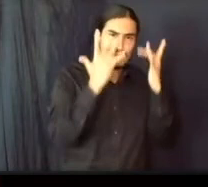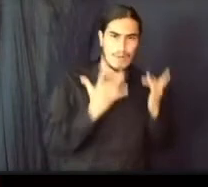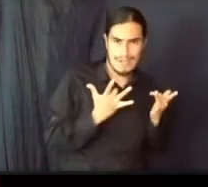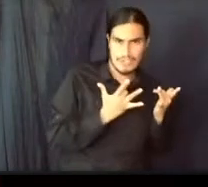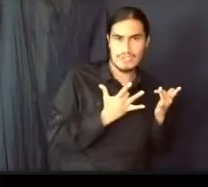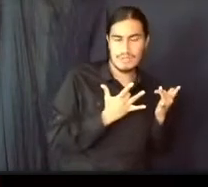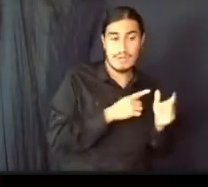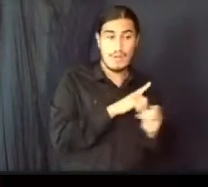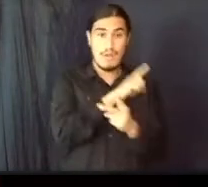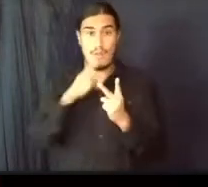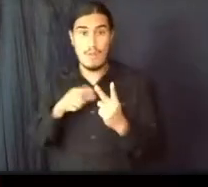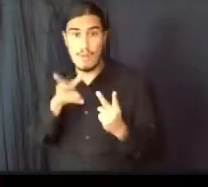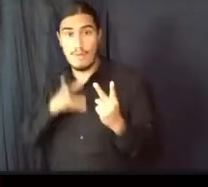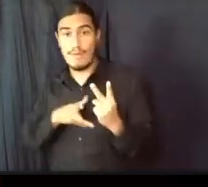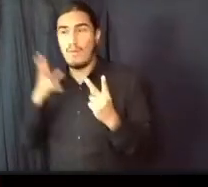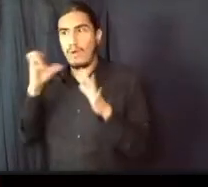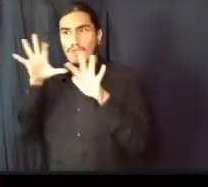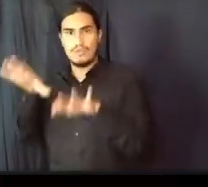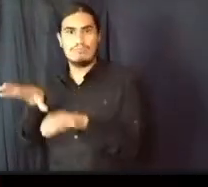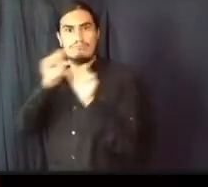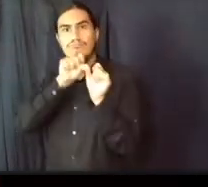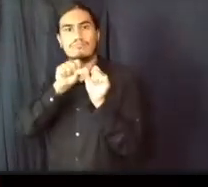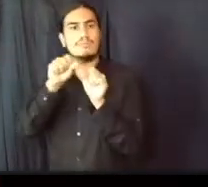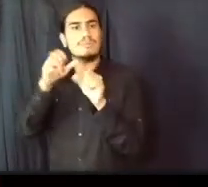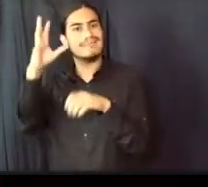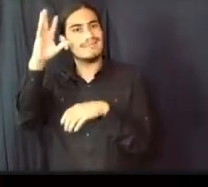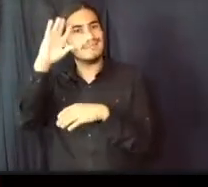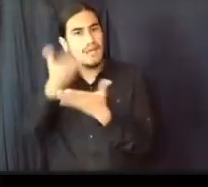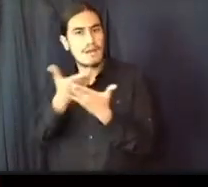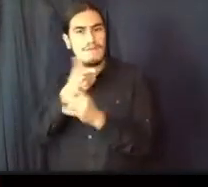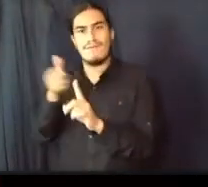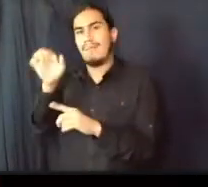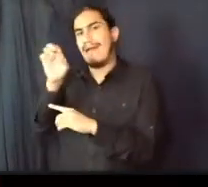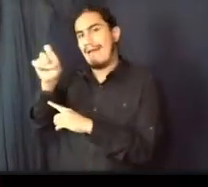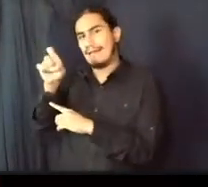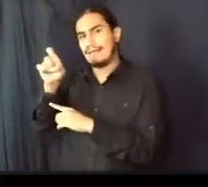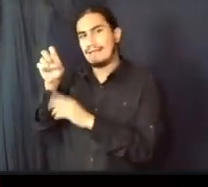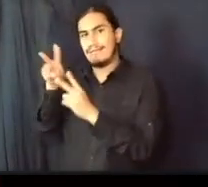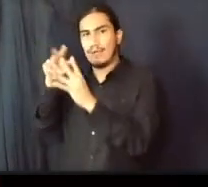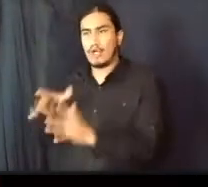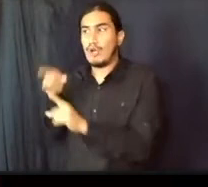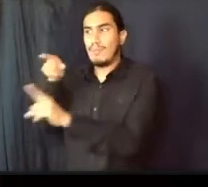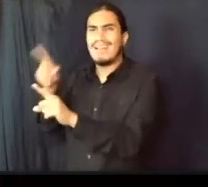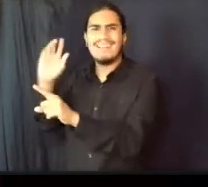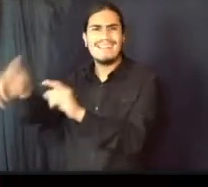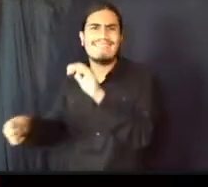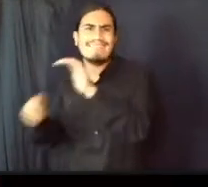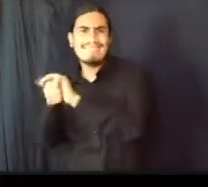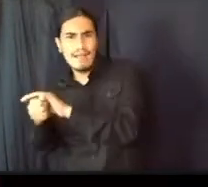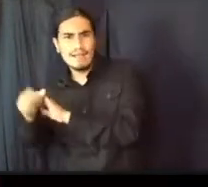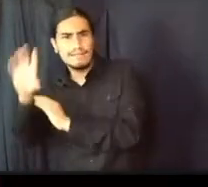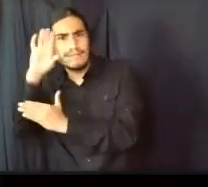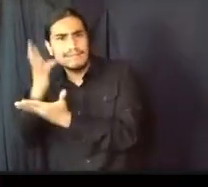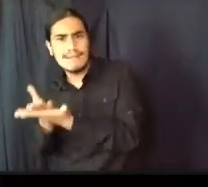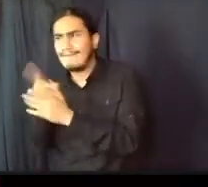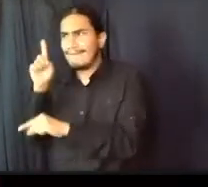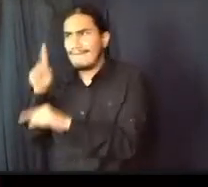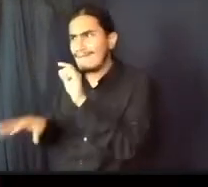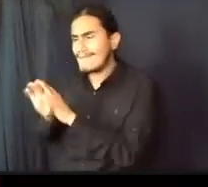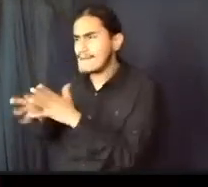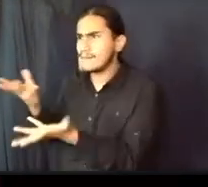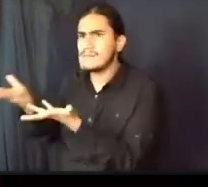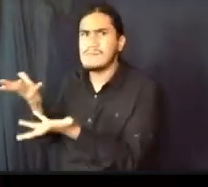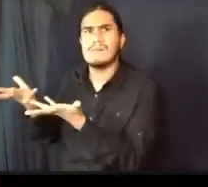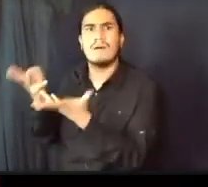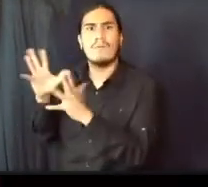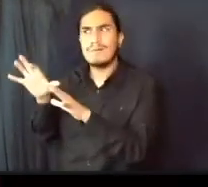son from her ex-partner, but he has hidden their son from her, and she actually wanted to pick him